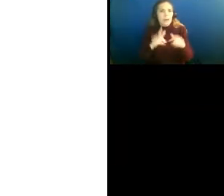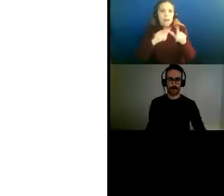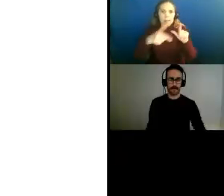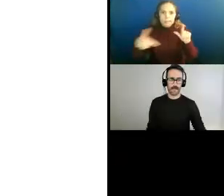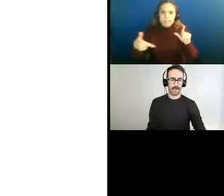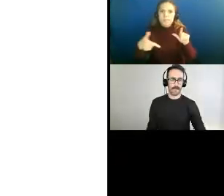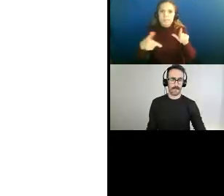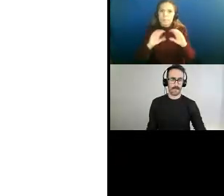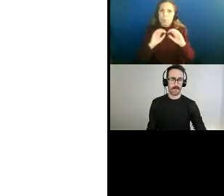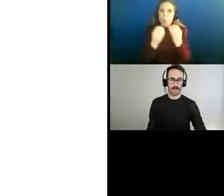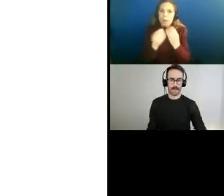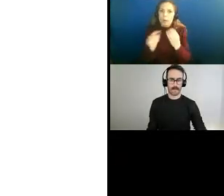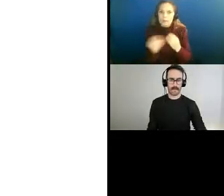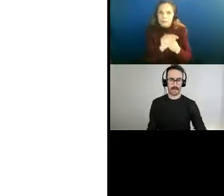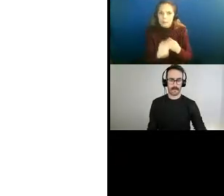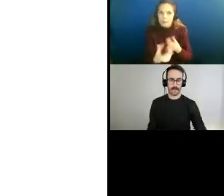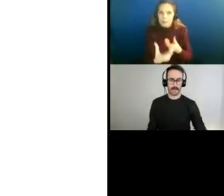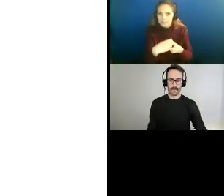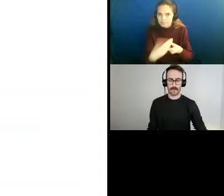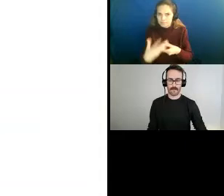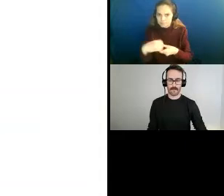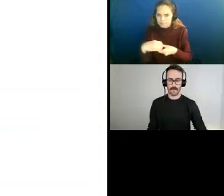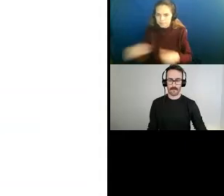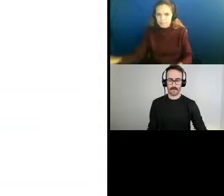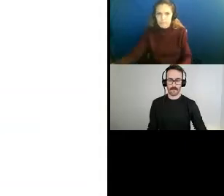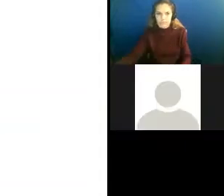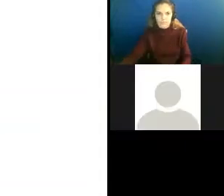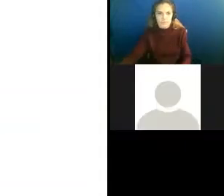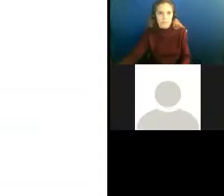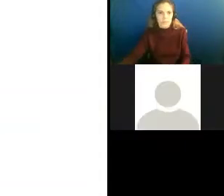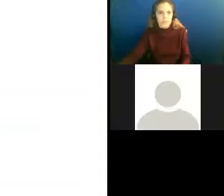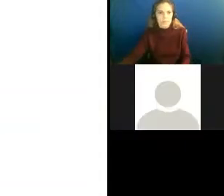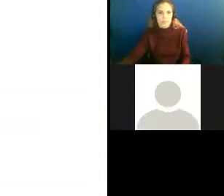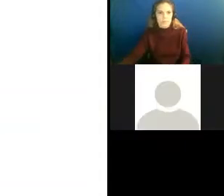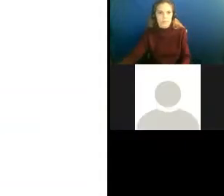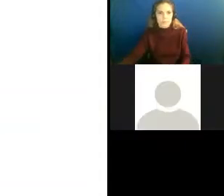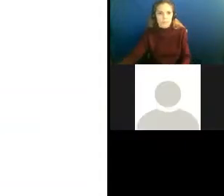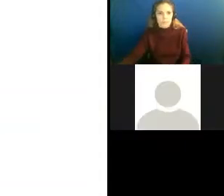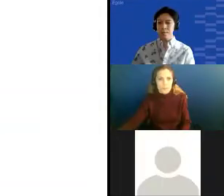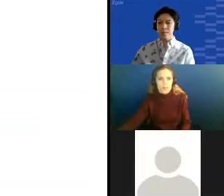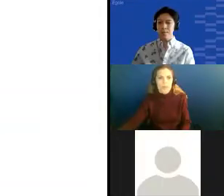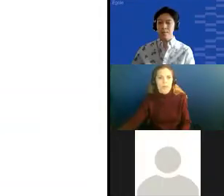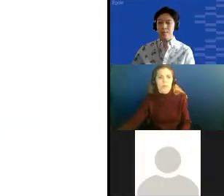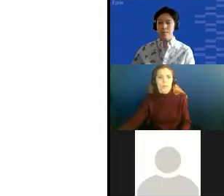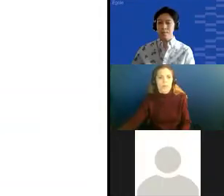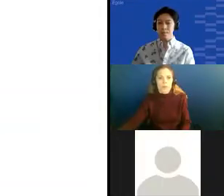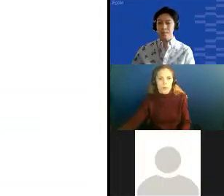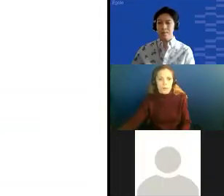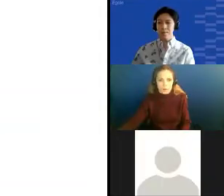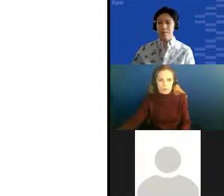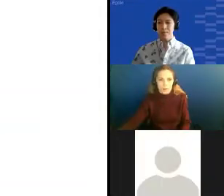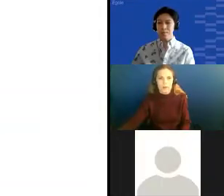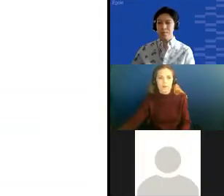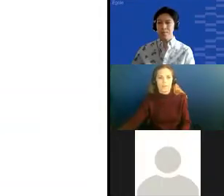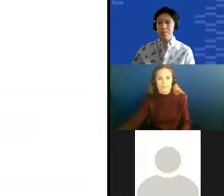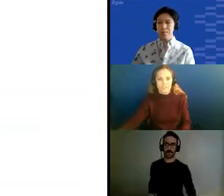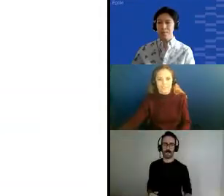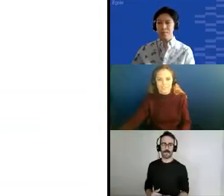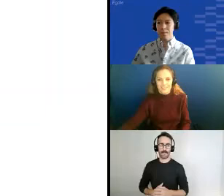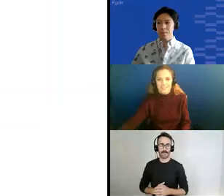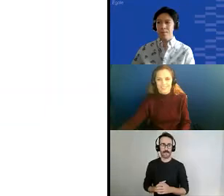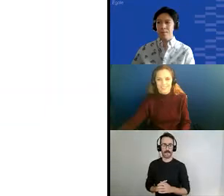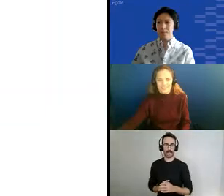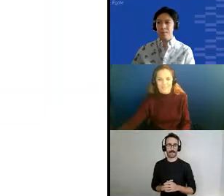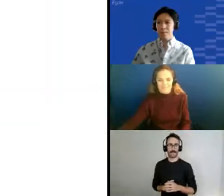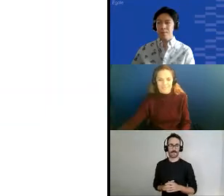groups. And these participants were also distributed across Canada, with the bulk of participants,